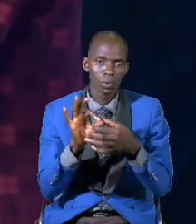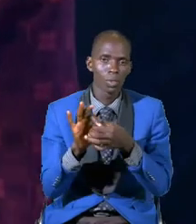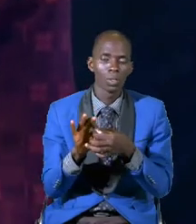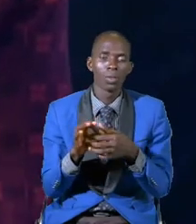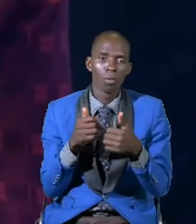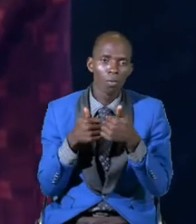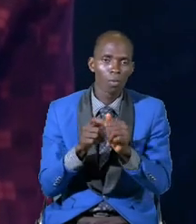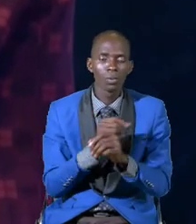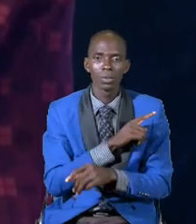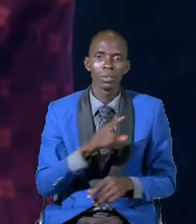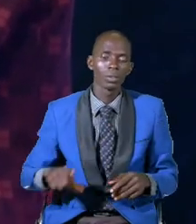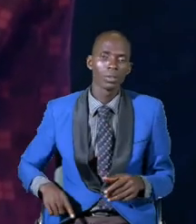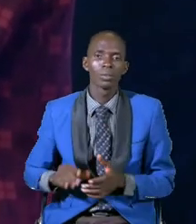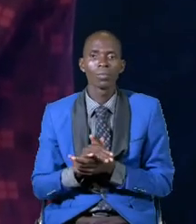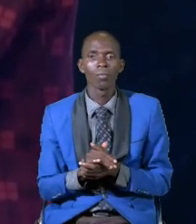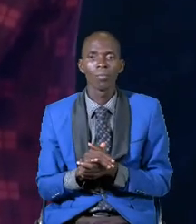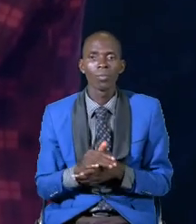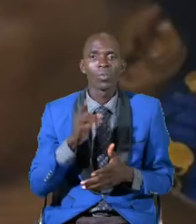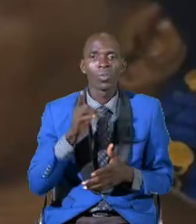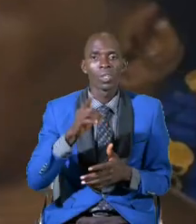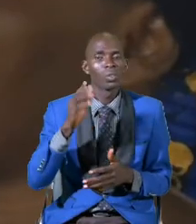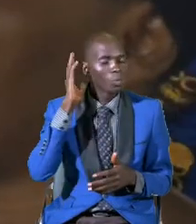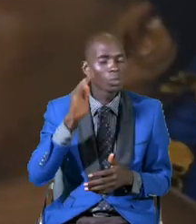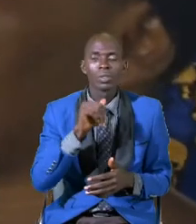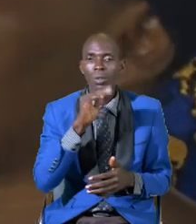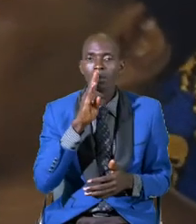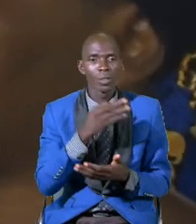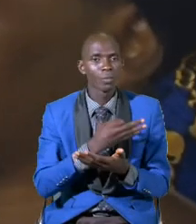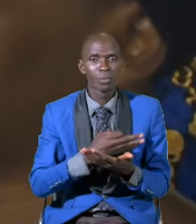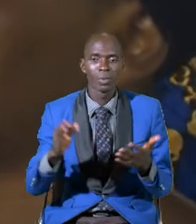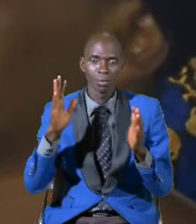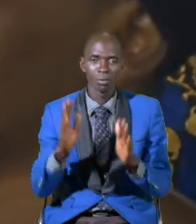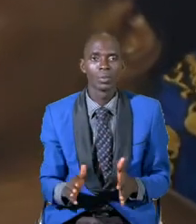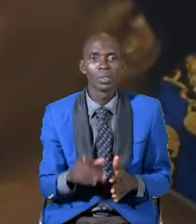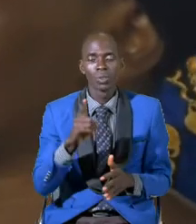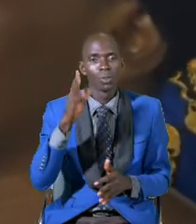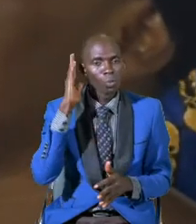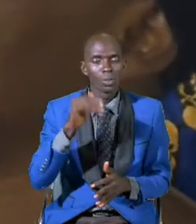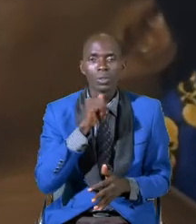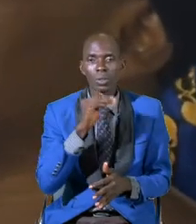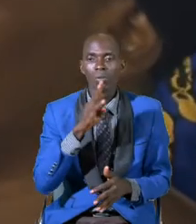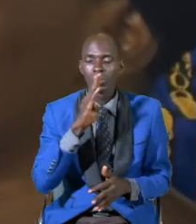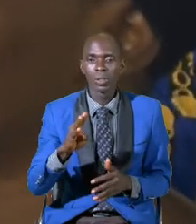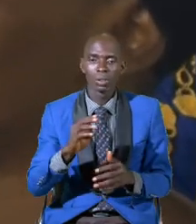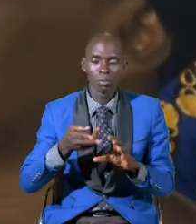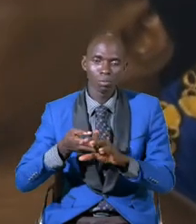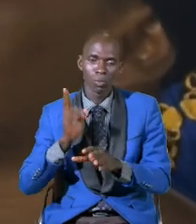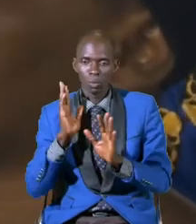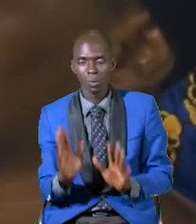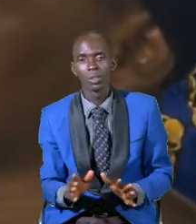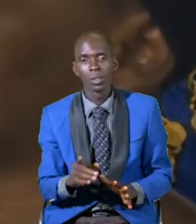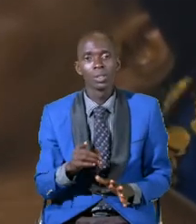Lord. You'll not be a failure. Amen. You'll not be a dropout. Amen. You follow